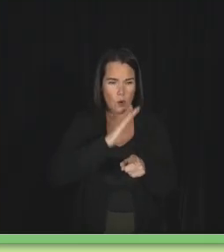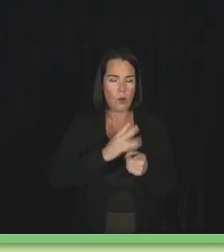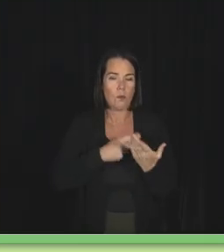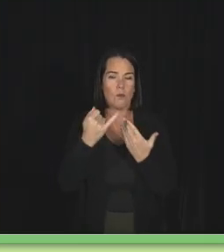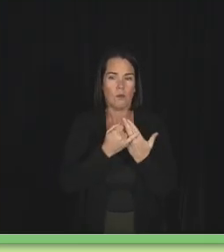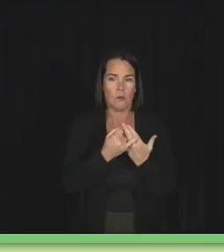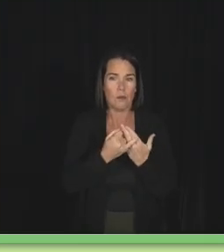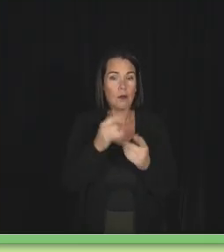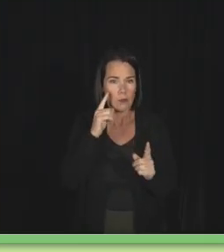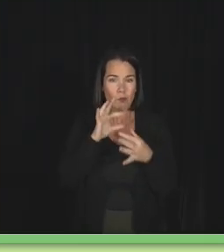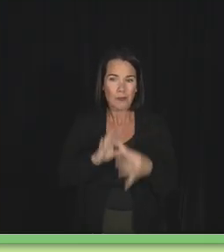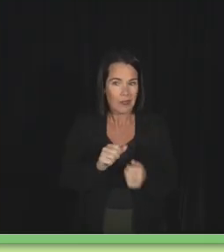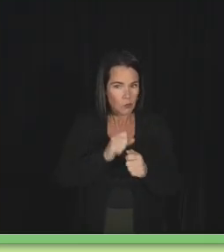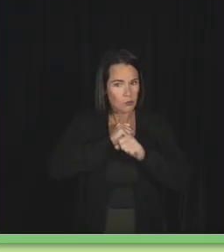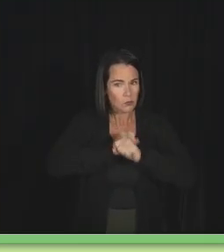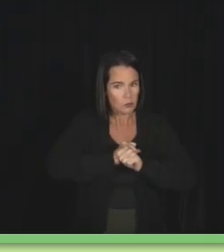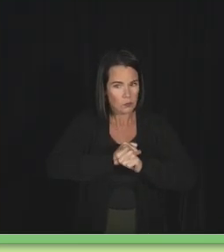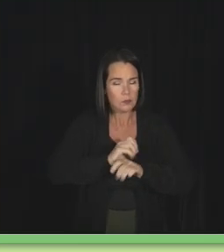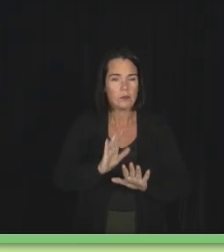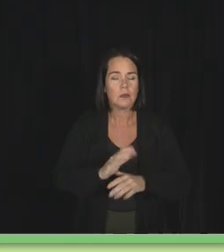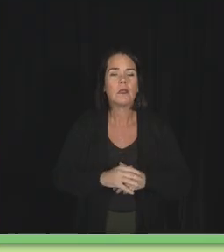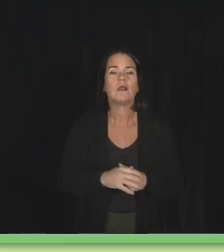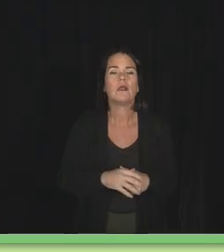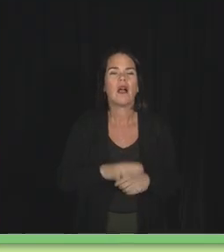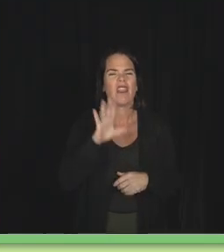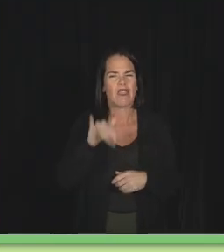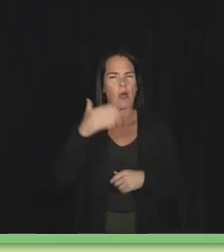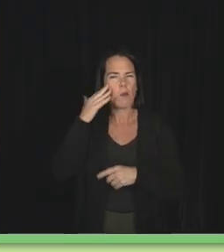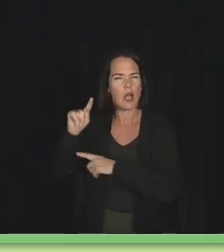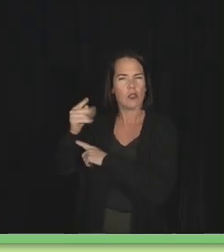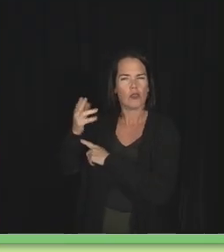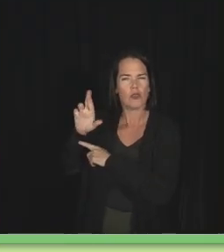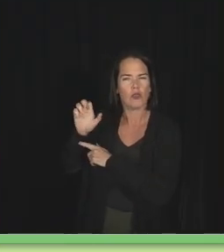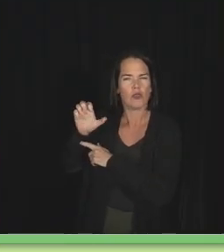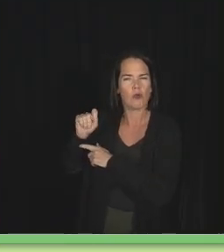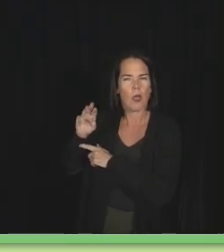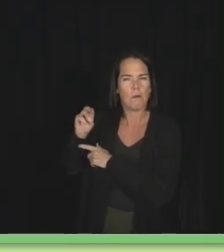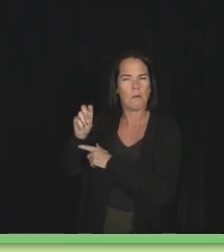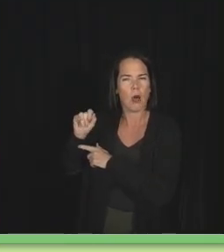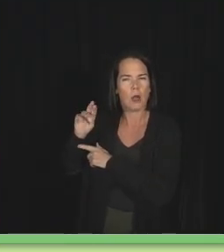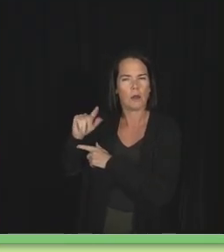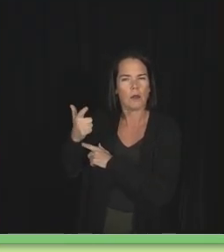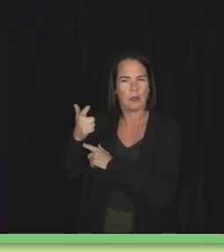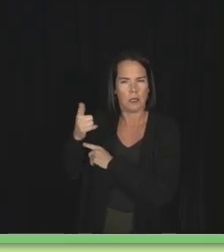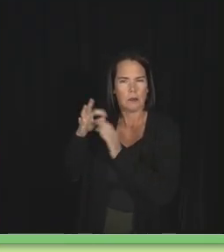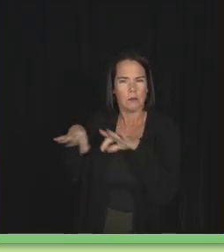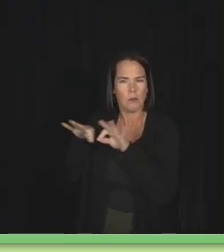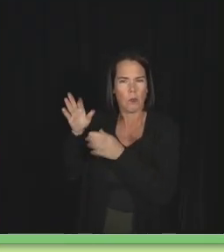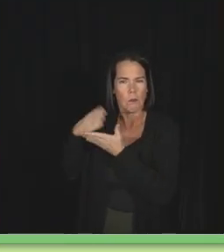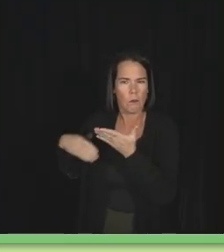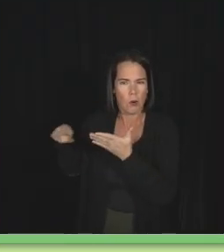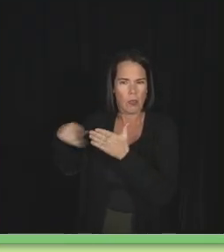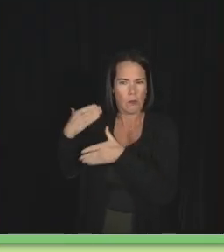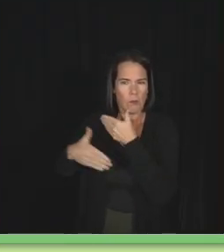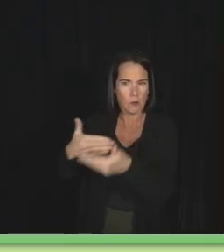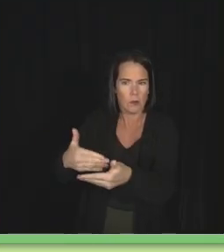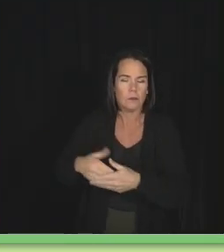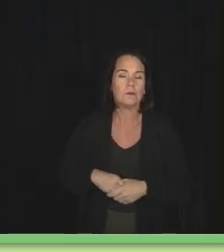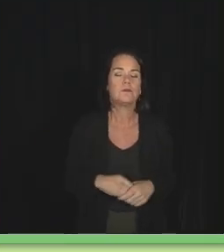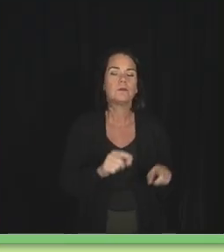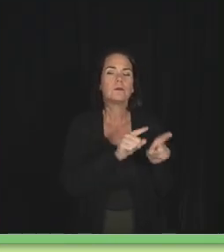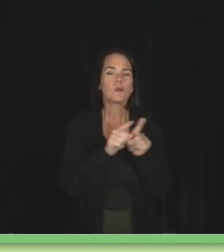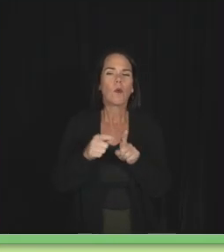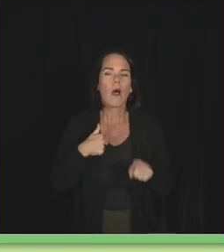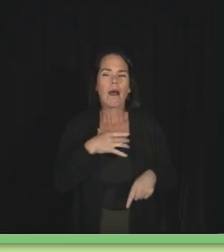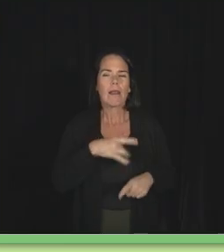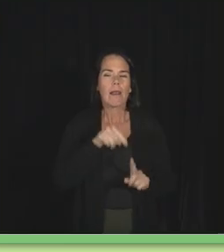from a security perspective, which is where the threat modeling exercise part of the audit comes in. And I particularly like this one where, in